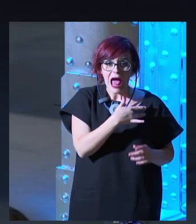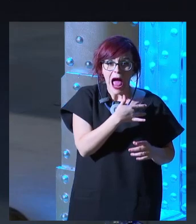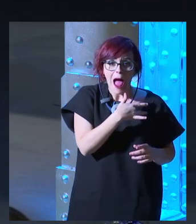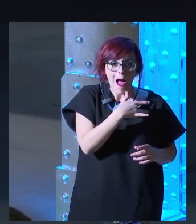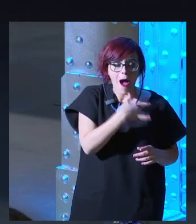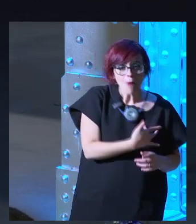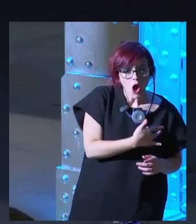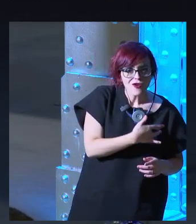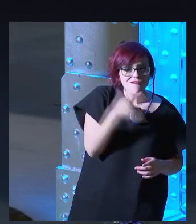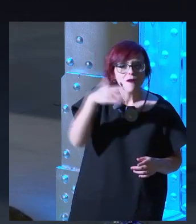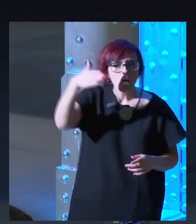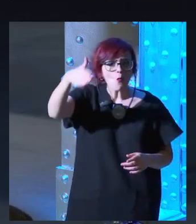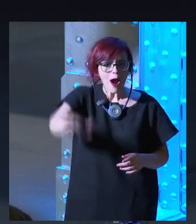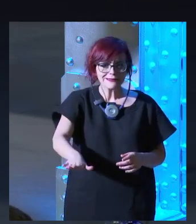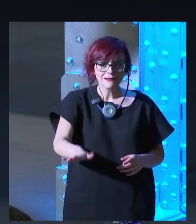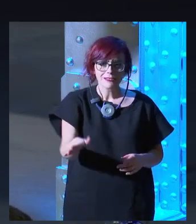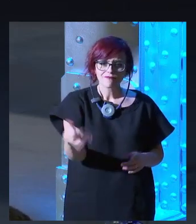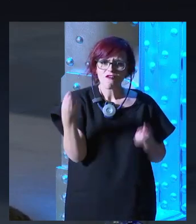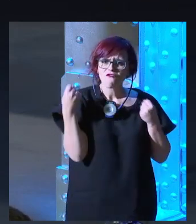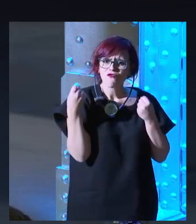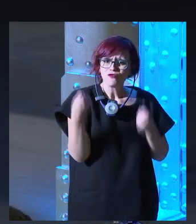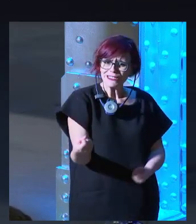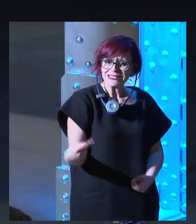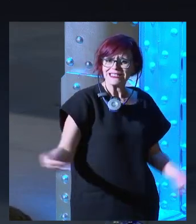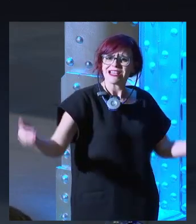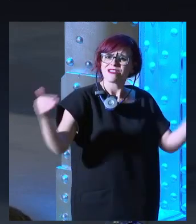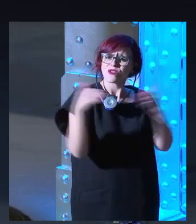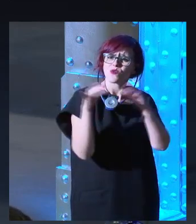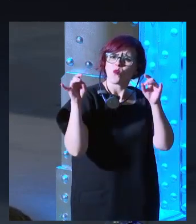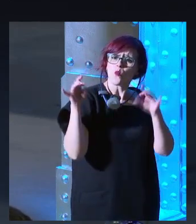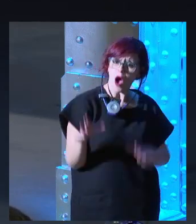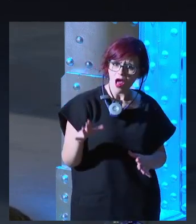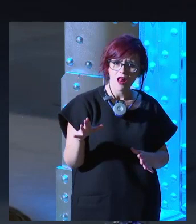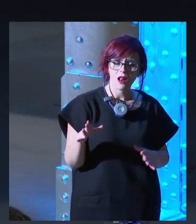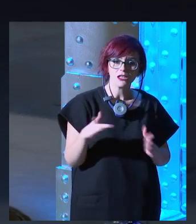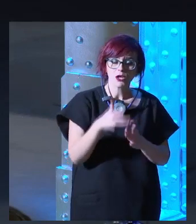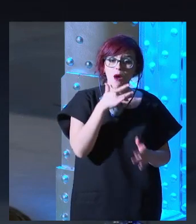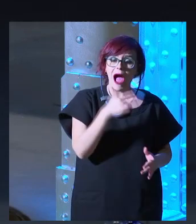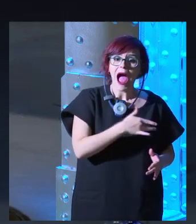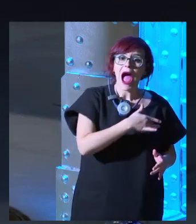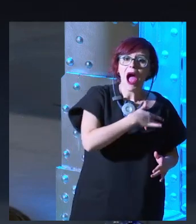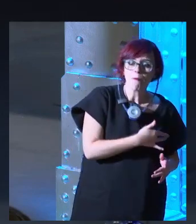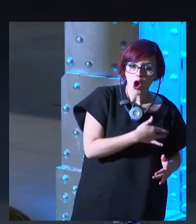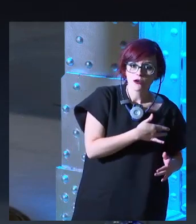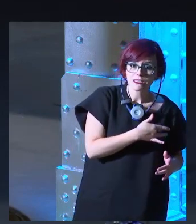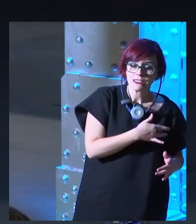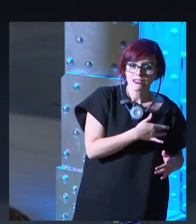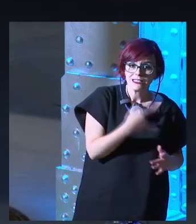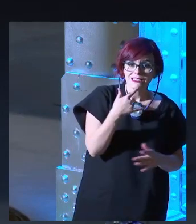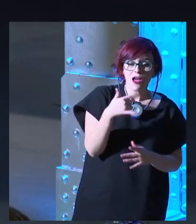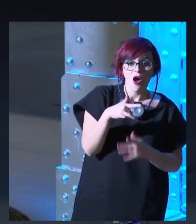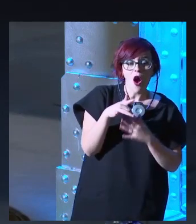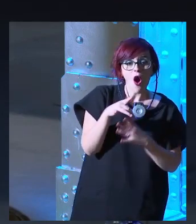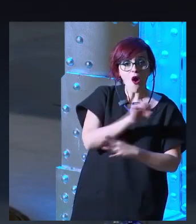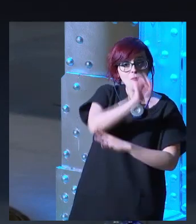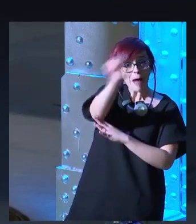interesting coupling or pairing, that love is not stronger than, but is as strong as